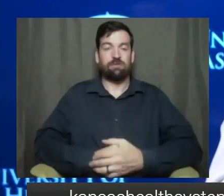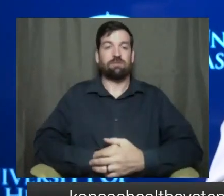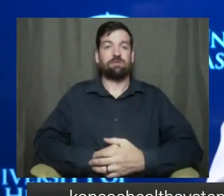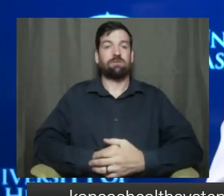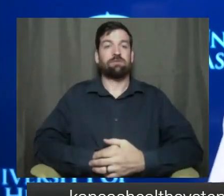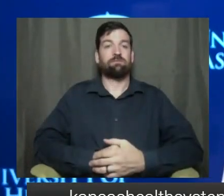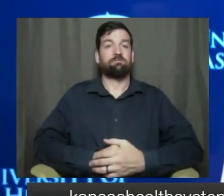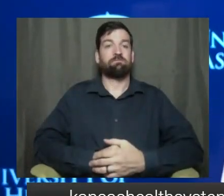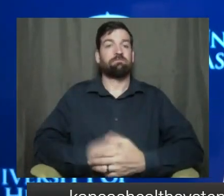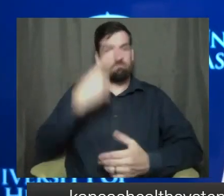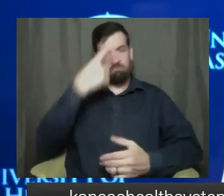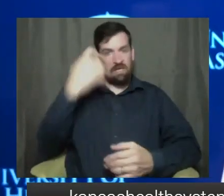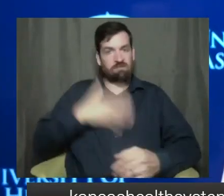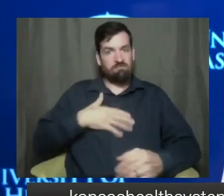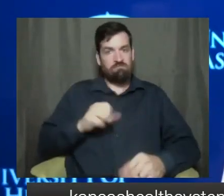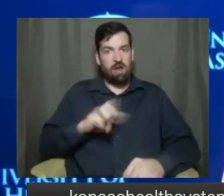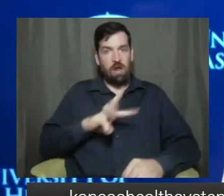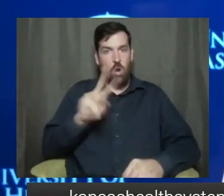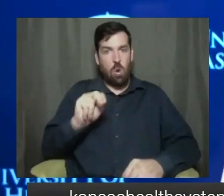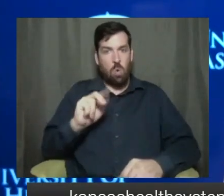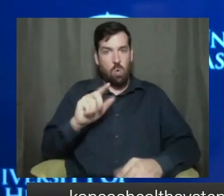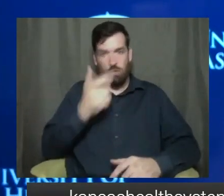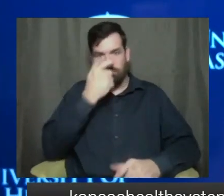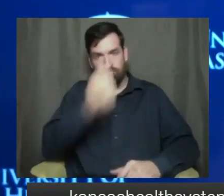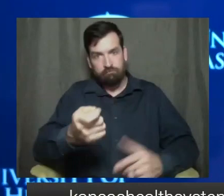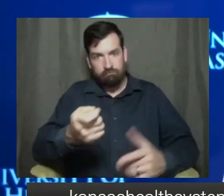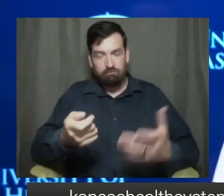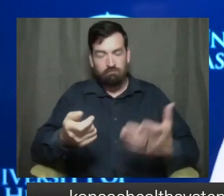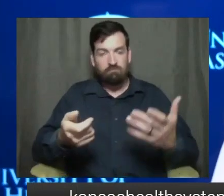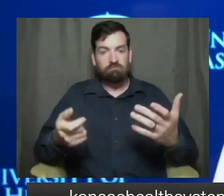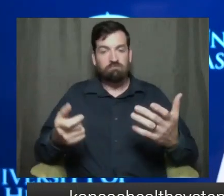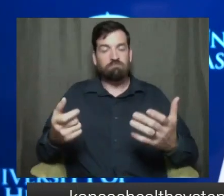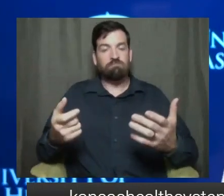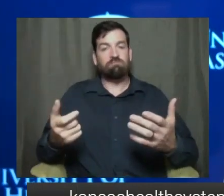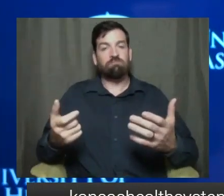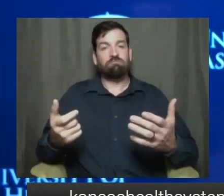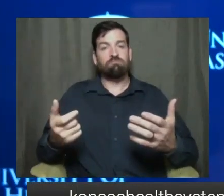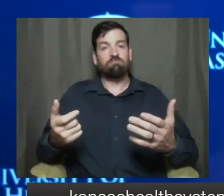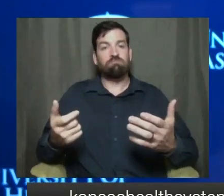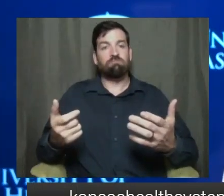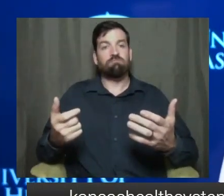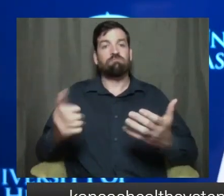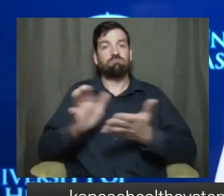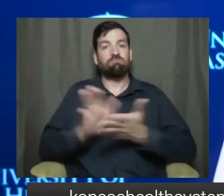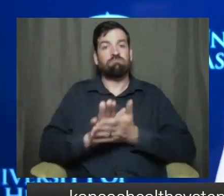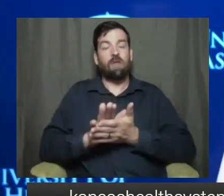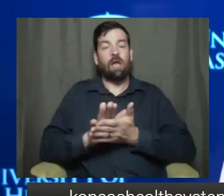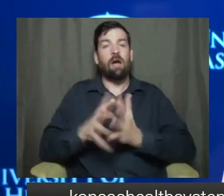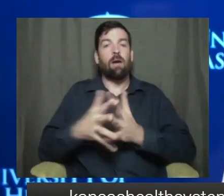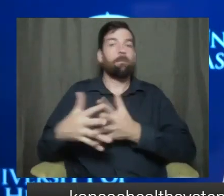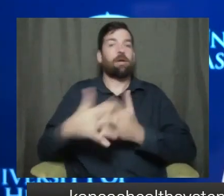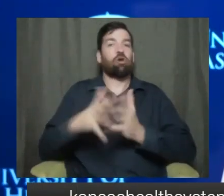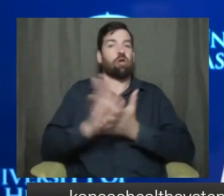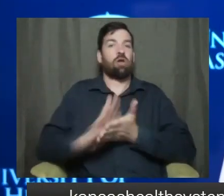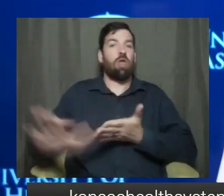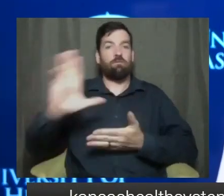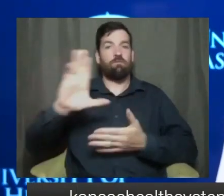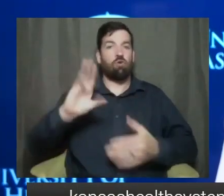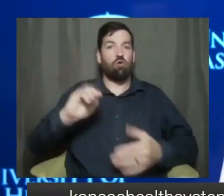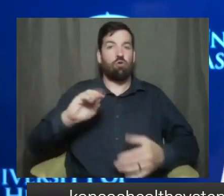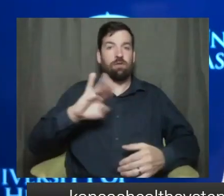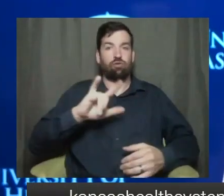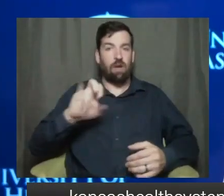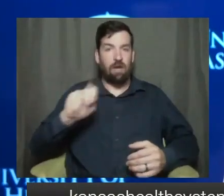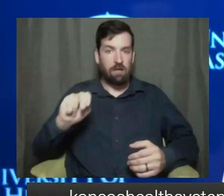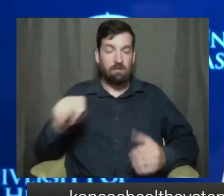own interest, I thought it says something that the American College of OBGYN, the very first podcast that they've